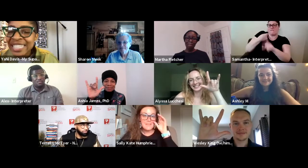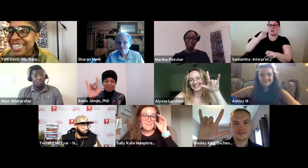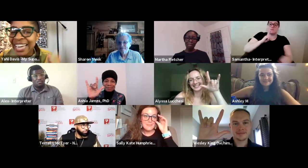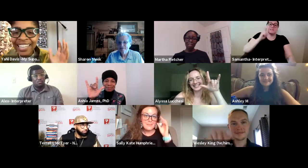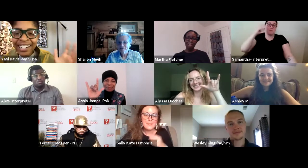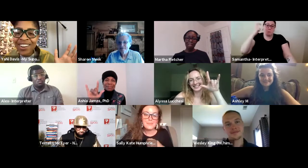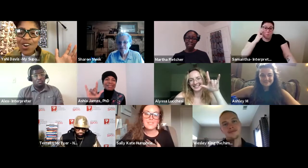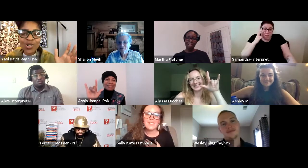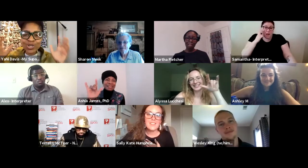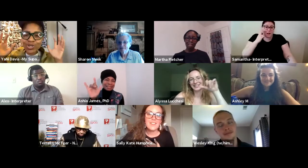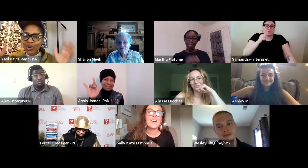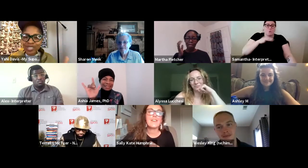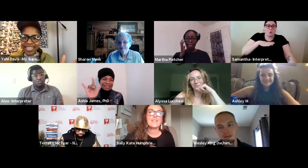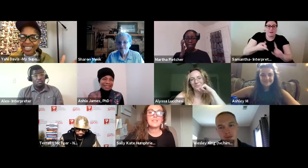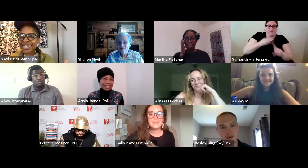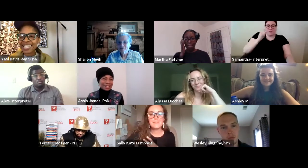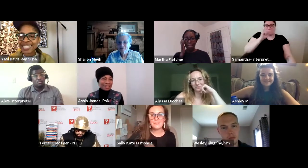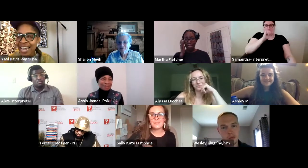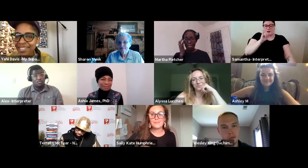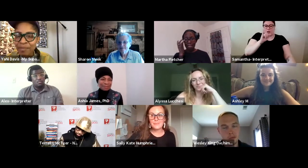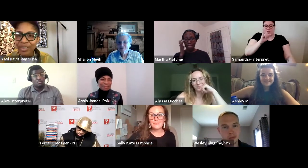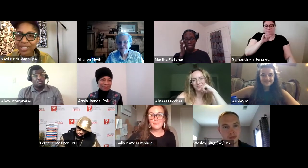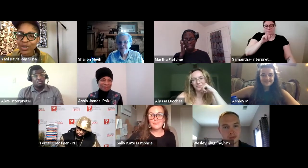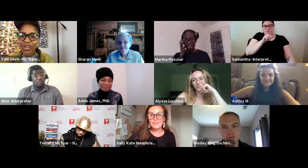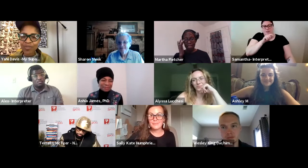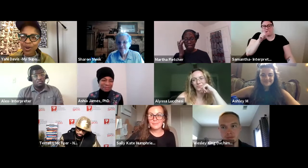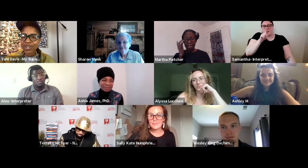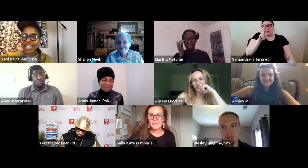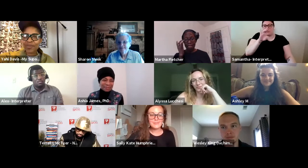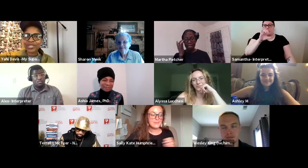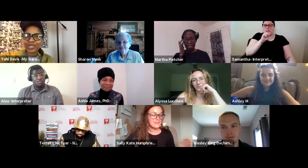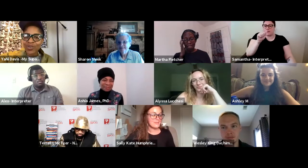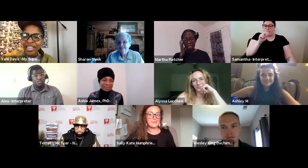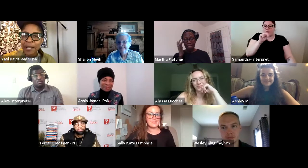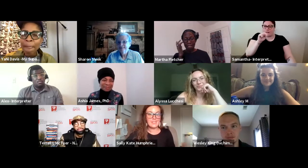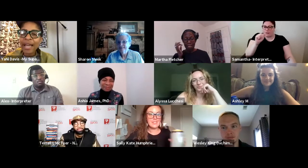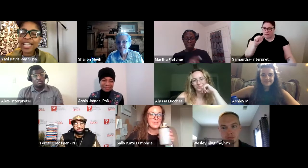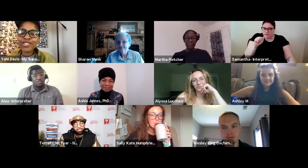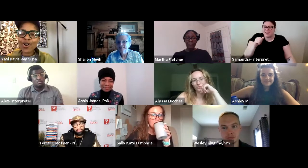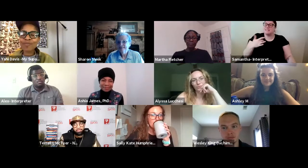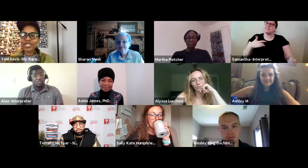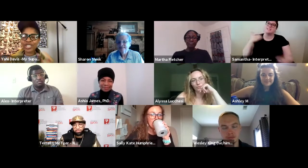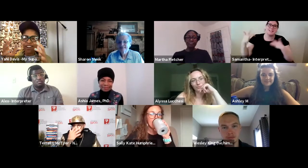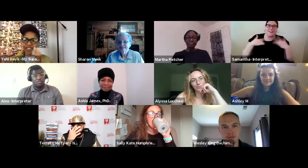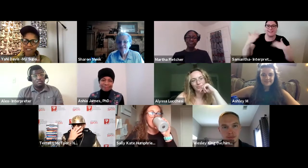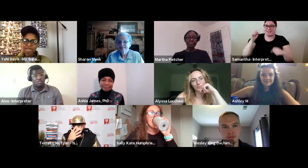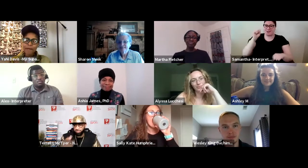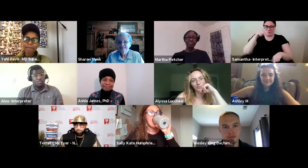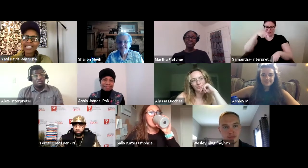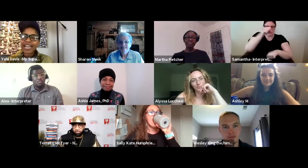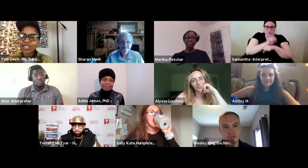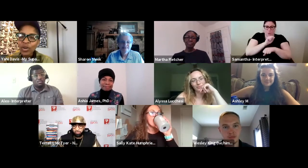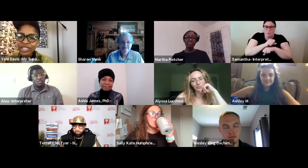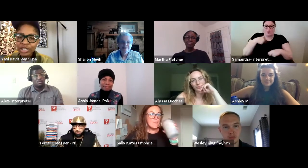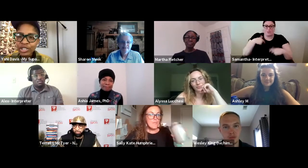in Louisiana, who's tuned in and is excited about this great work that we're doing. And so, Miss Sharon,